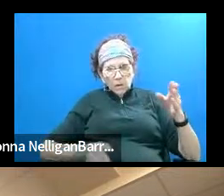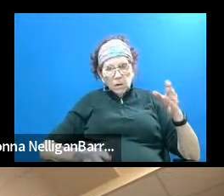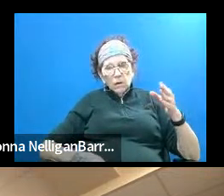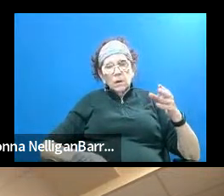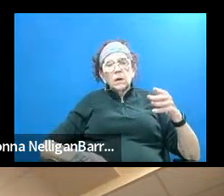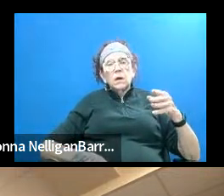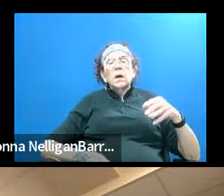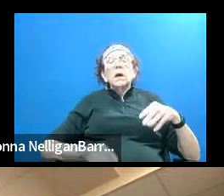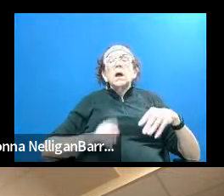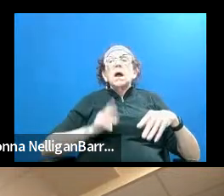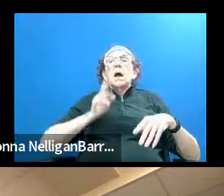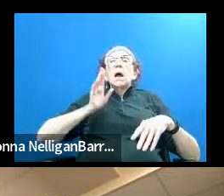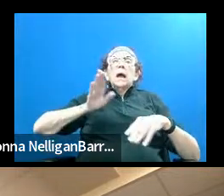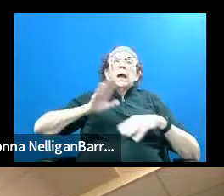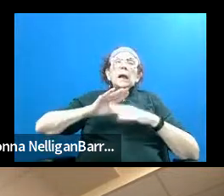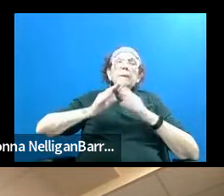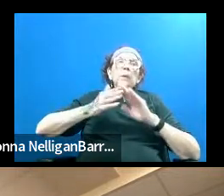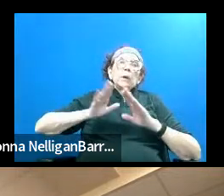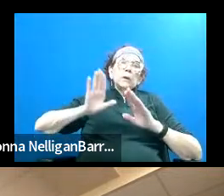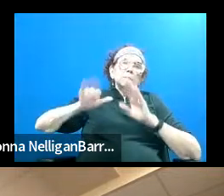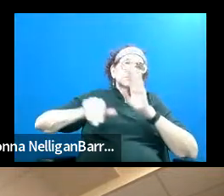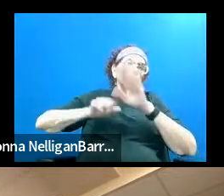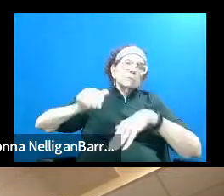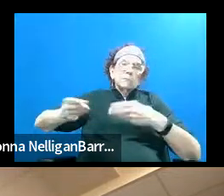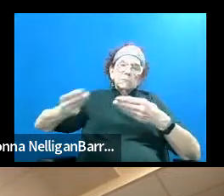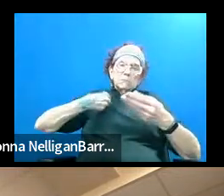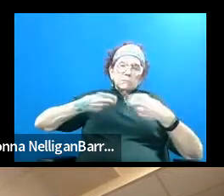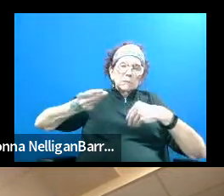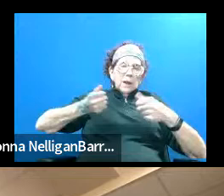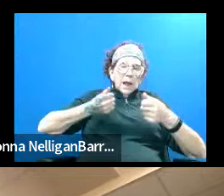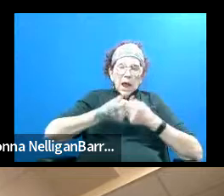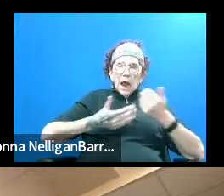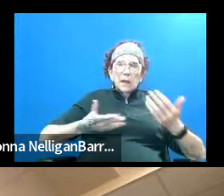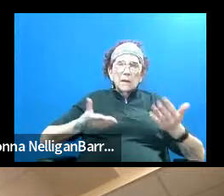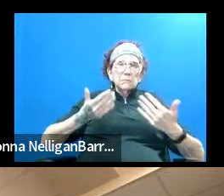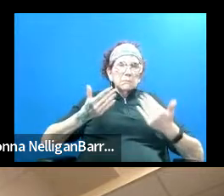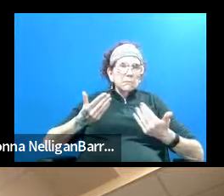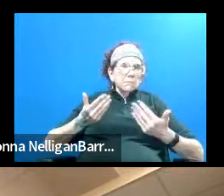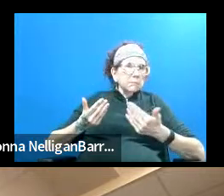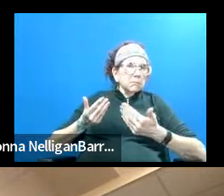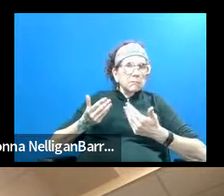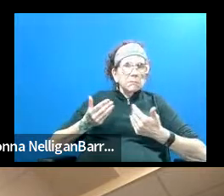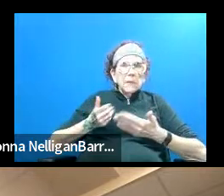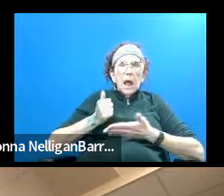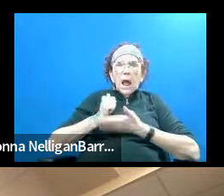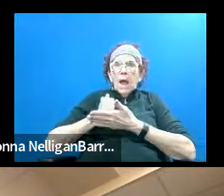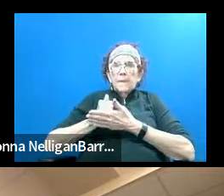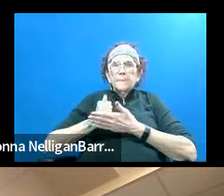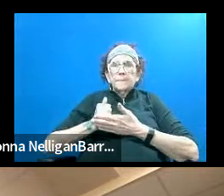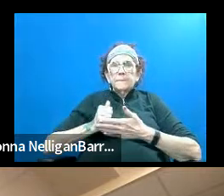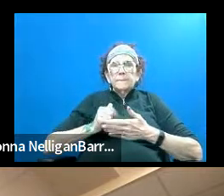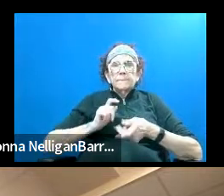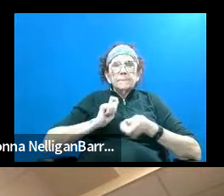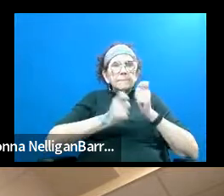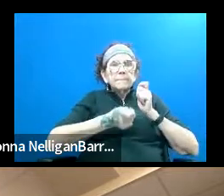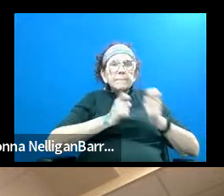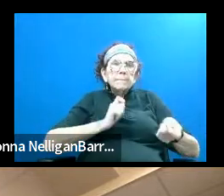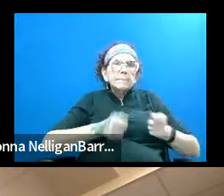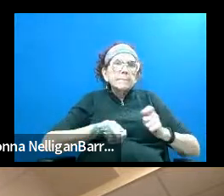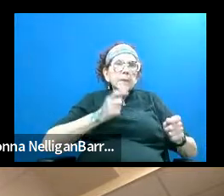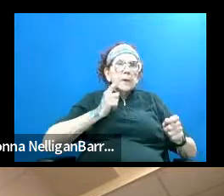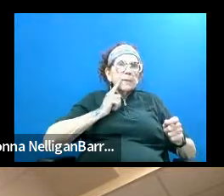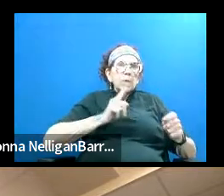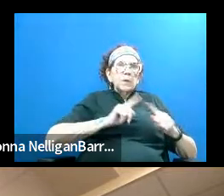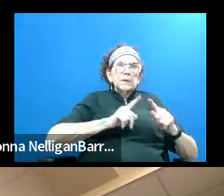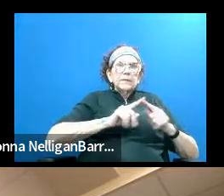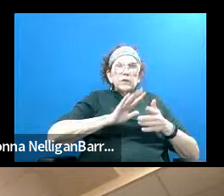us anything. All we're going to do is help coordinate schedules. Bring us anything you